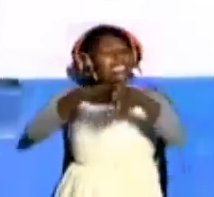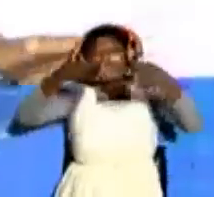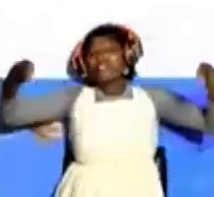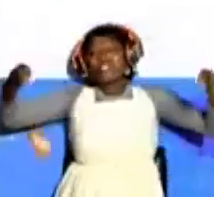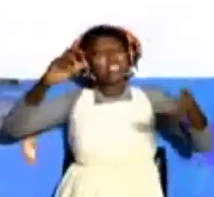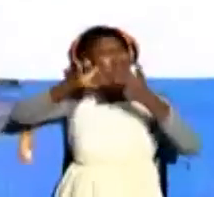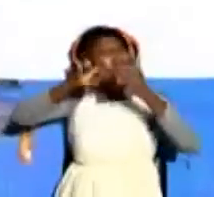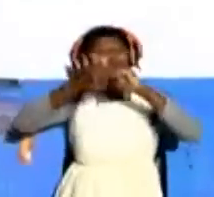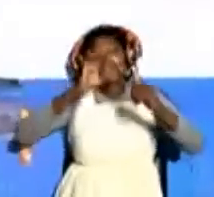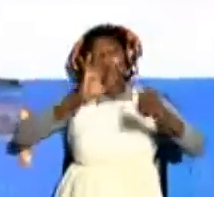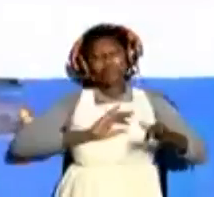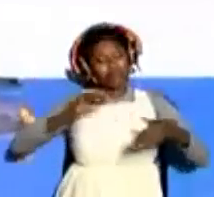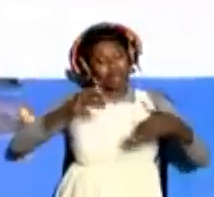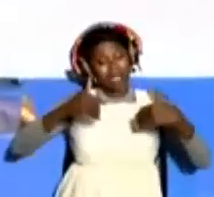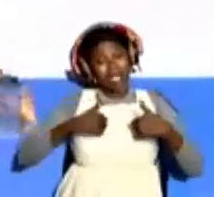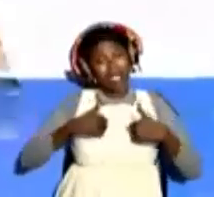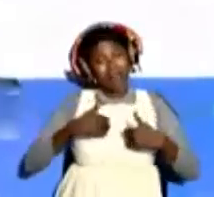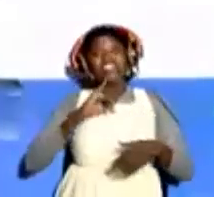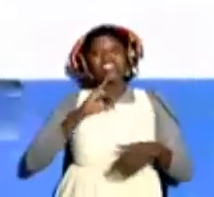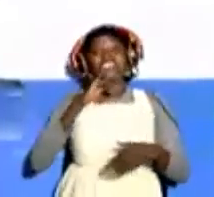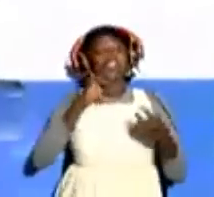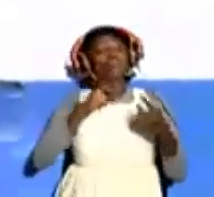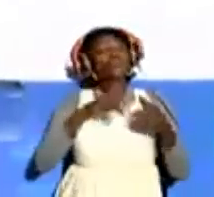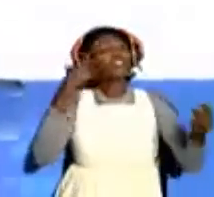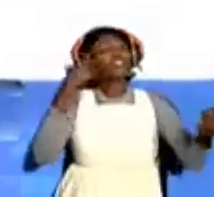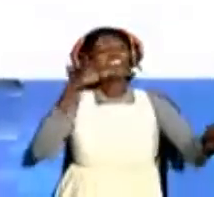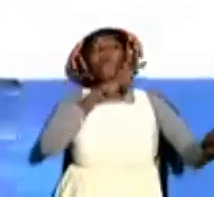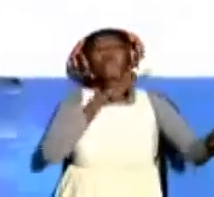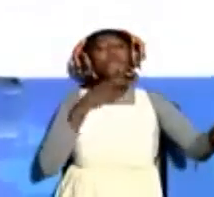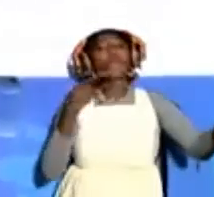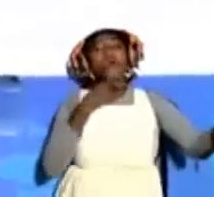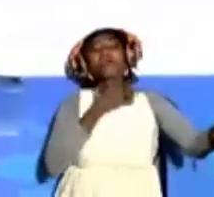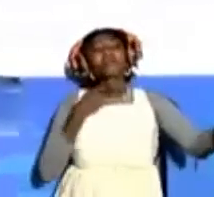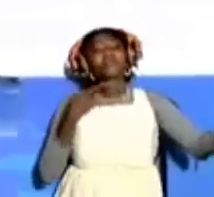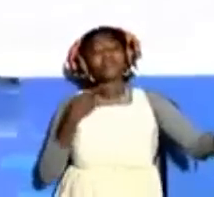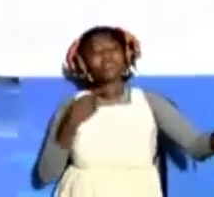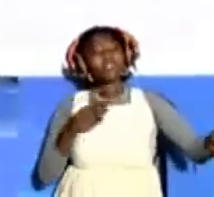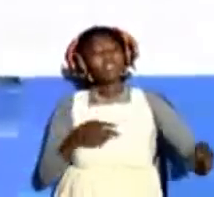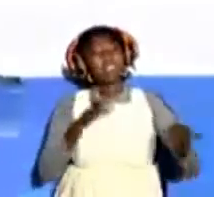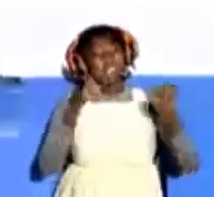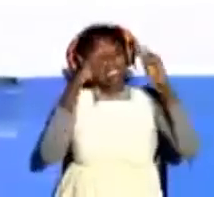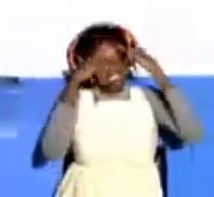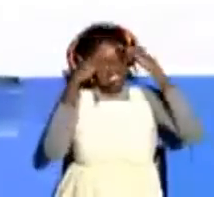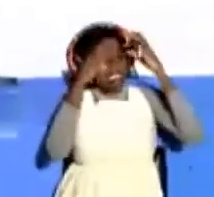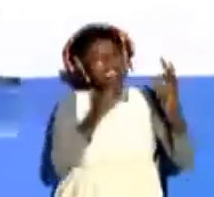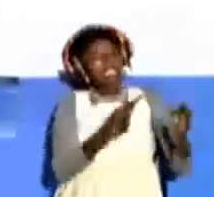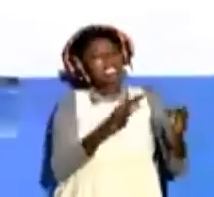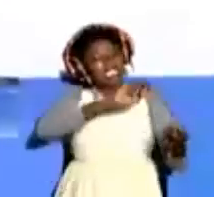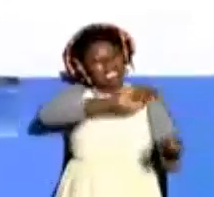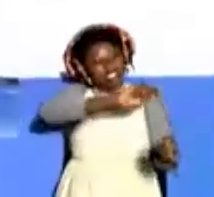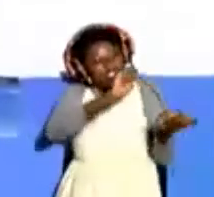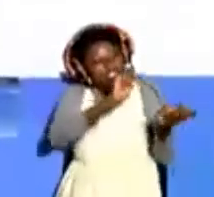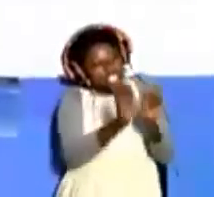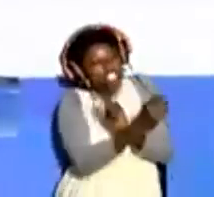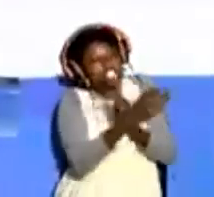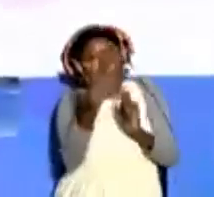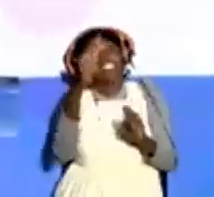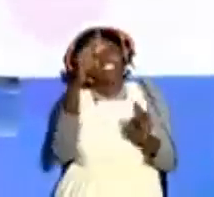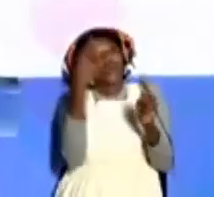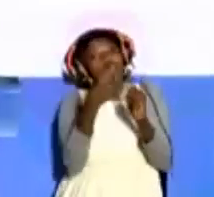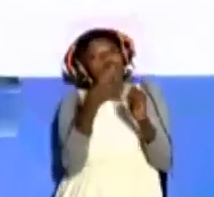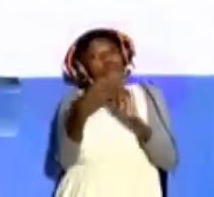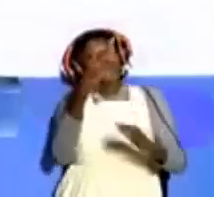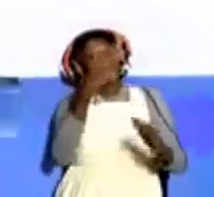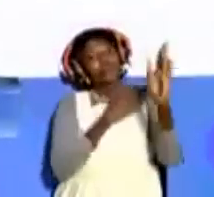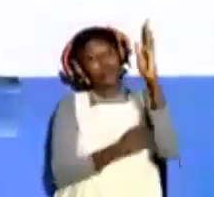I have is to see a man of God deliberately twisting the scripture